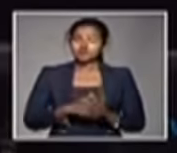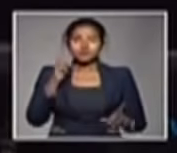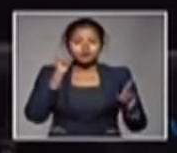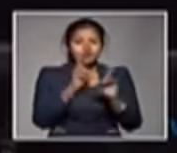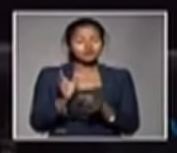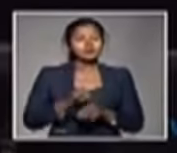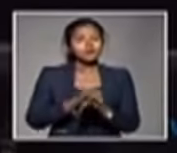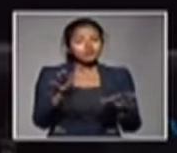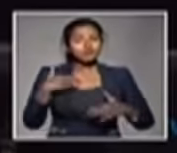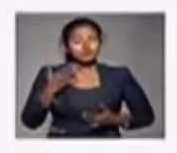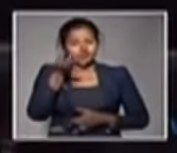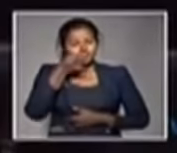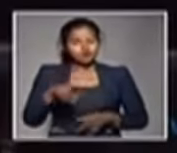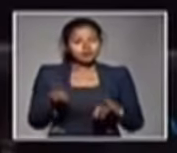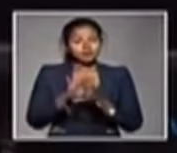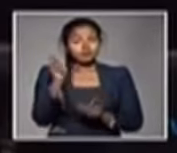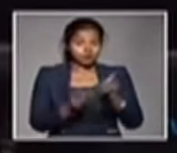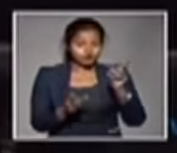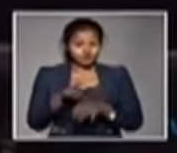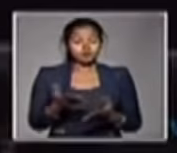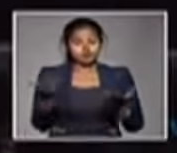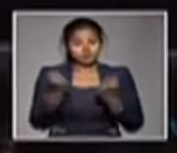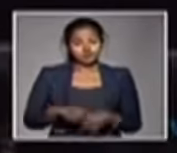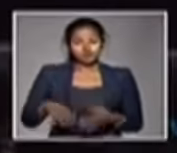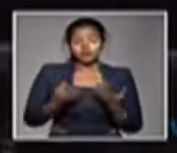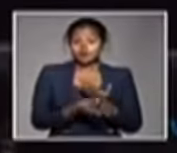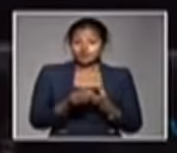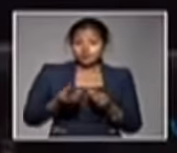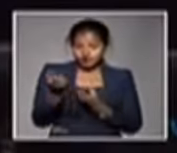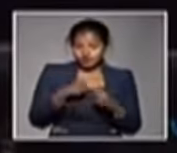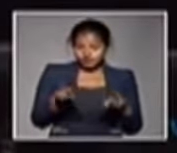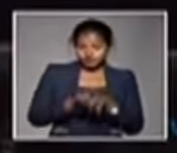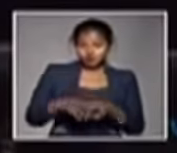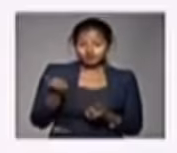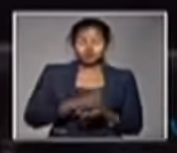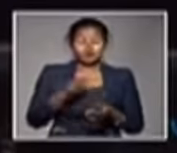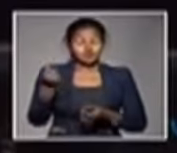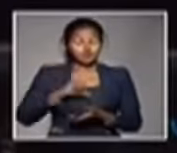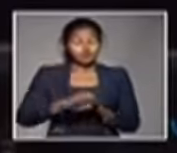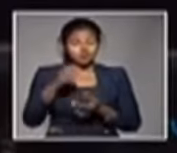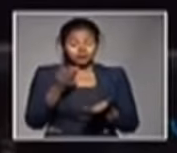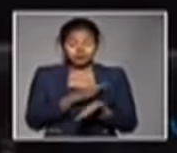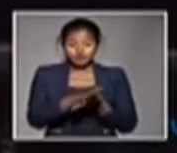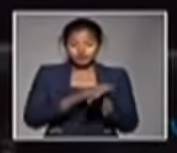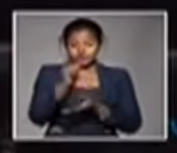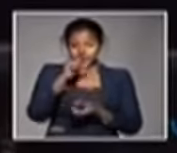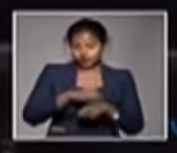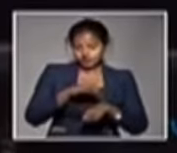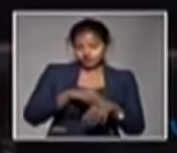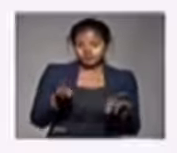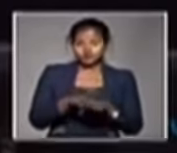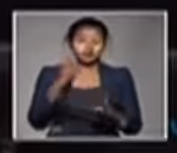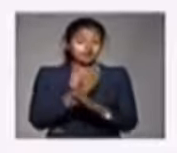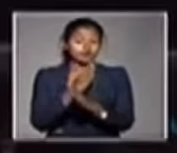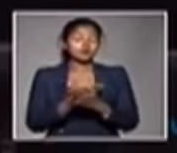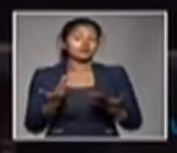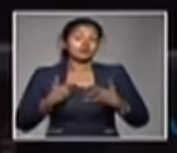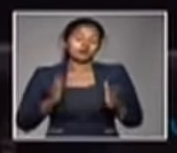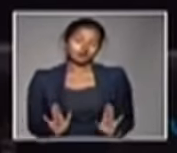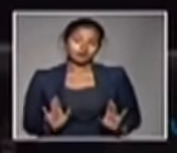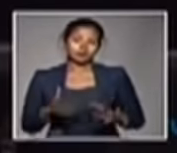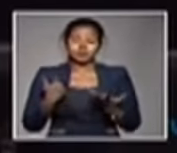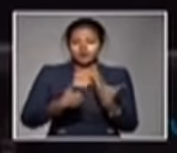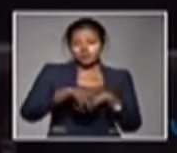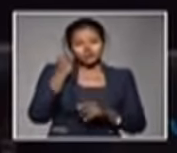of this virus, some entities were granted ethanol licenses to manufacture sanitizers. This situation has become a challenge for us now. There are several